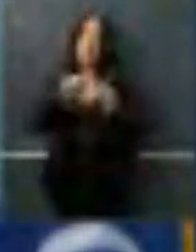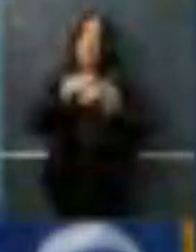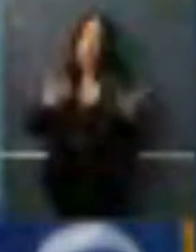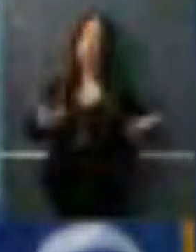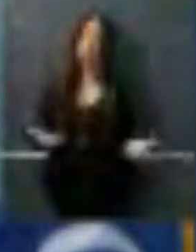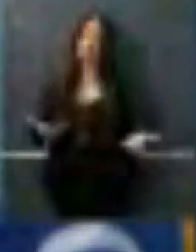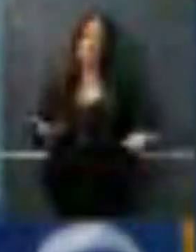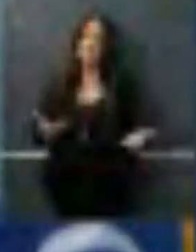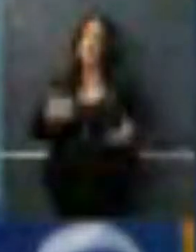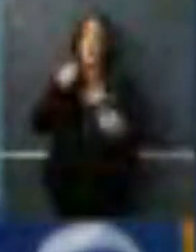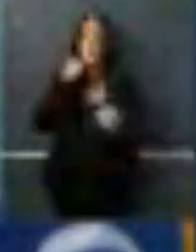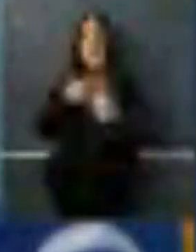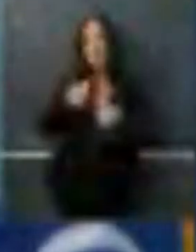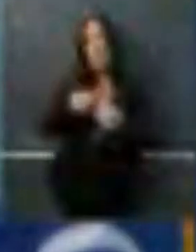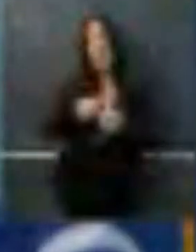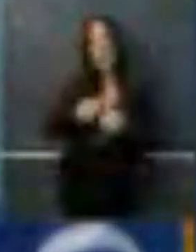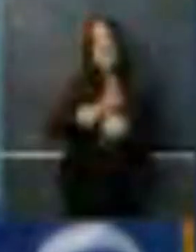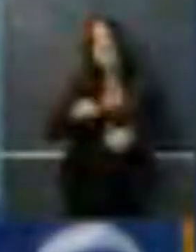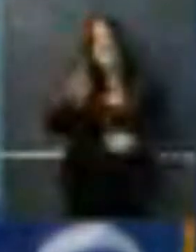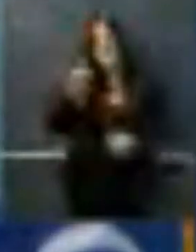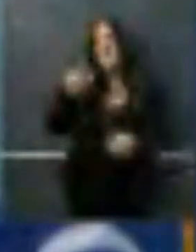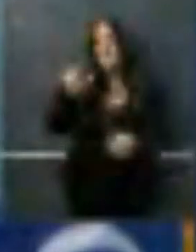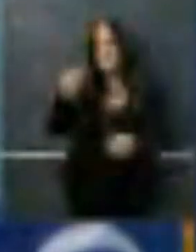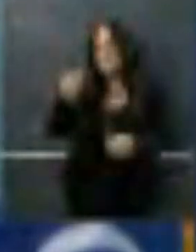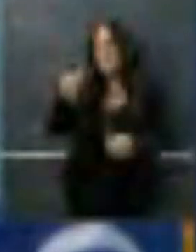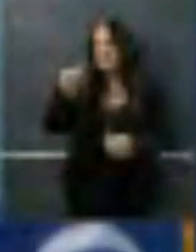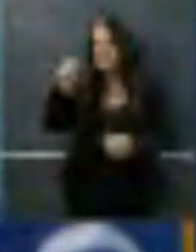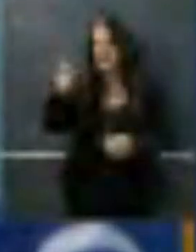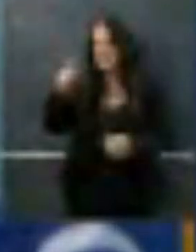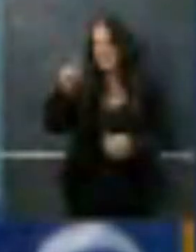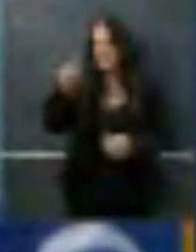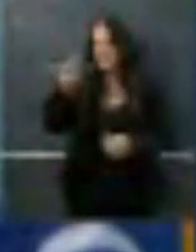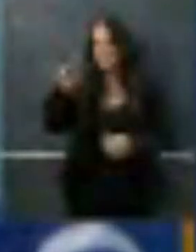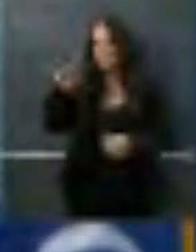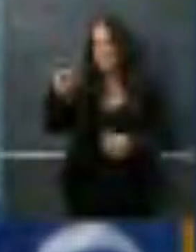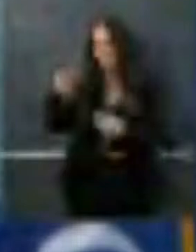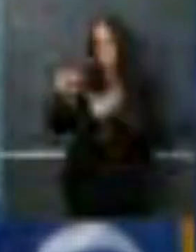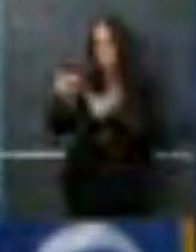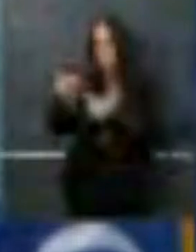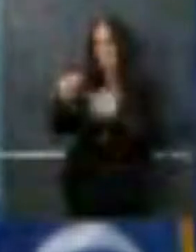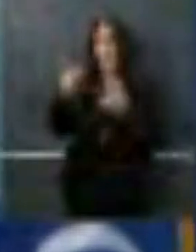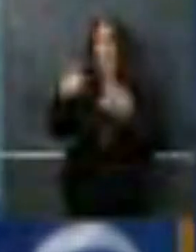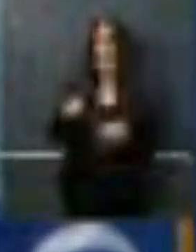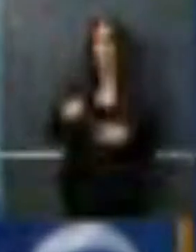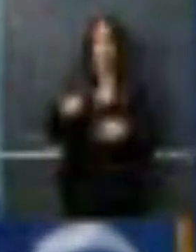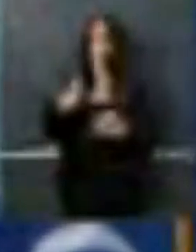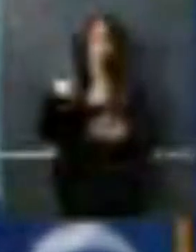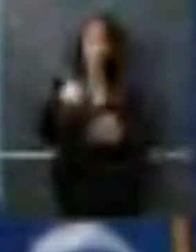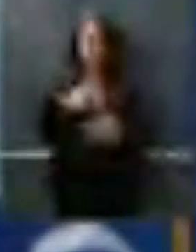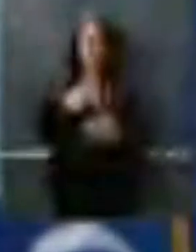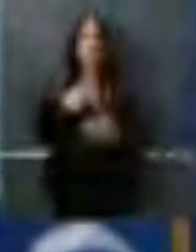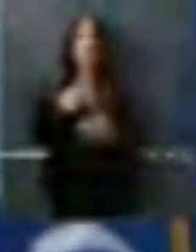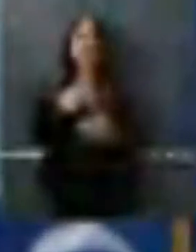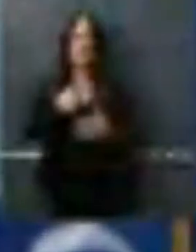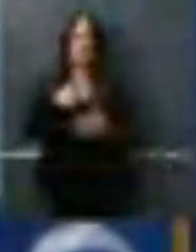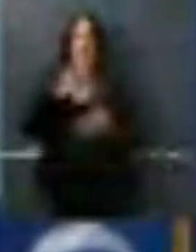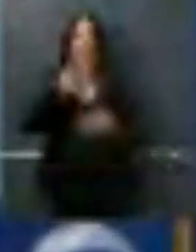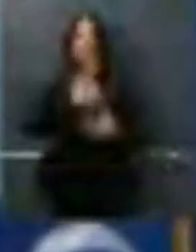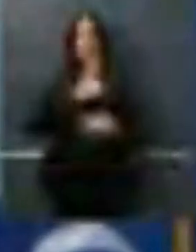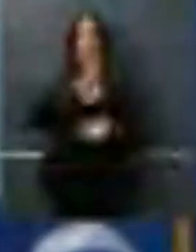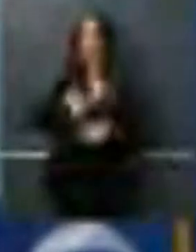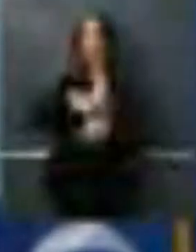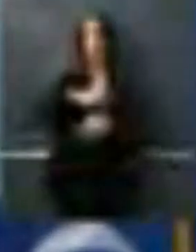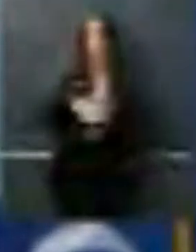actually is slightly below that normal position where we were contributing a little bit